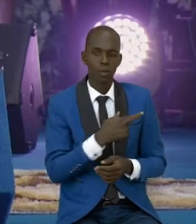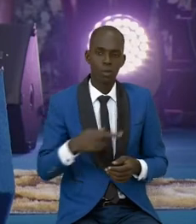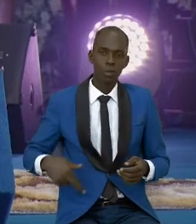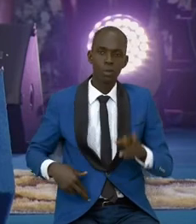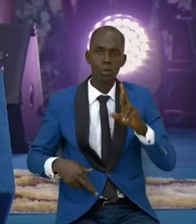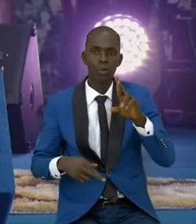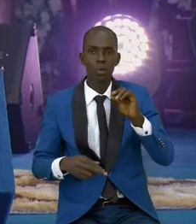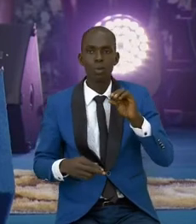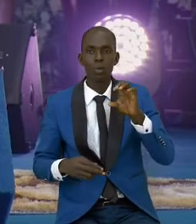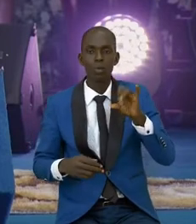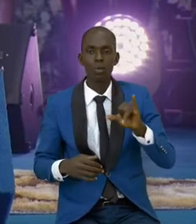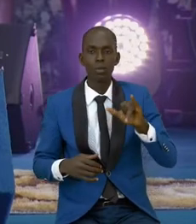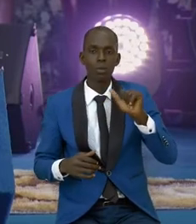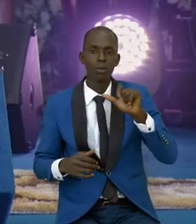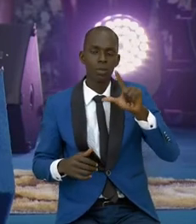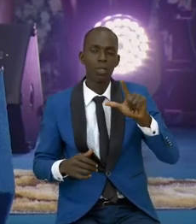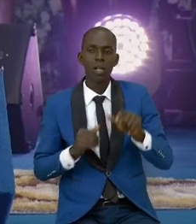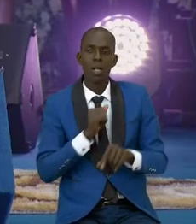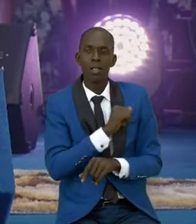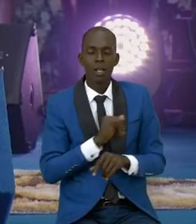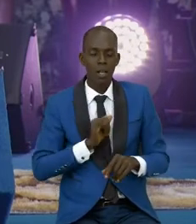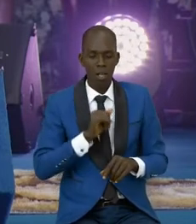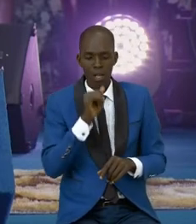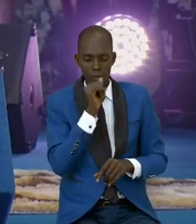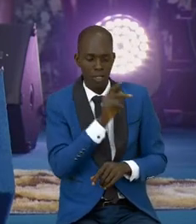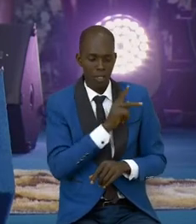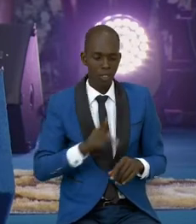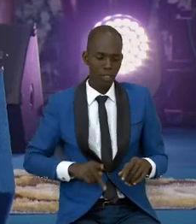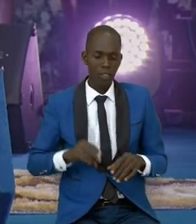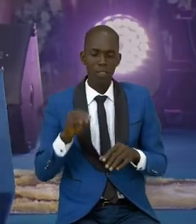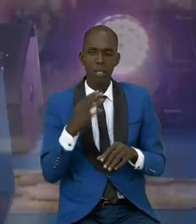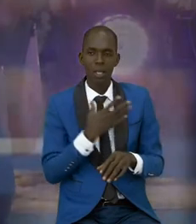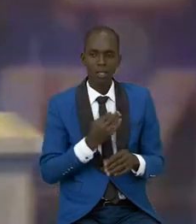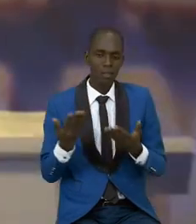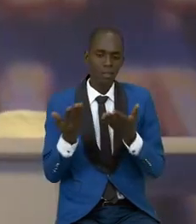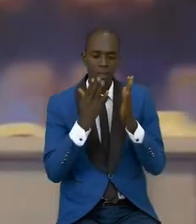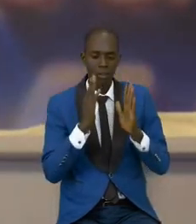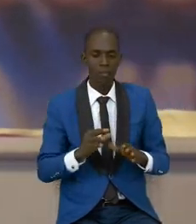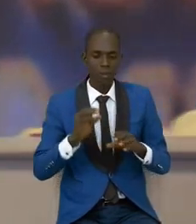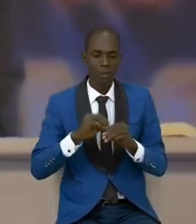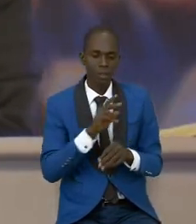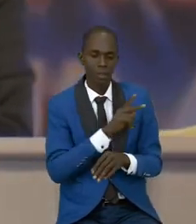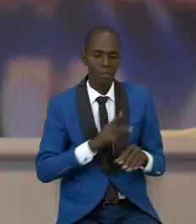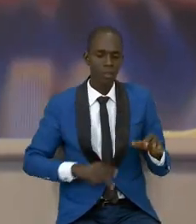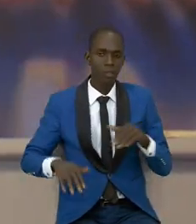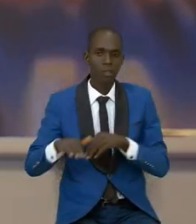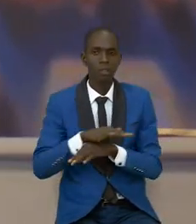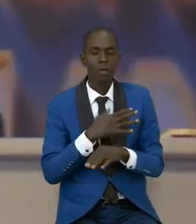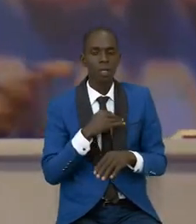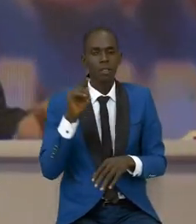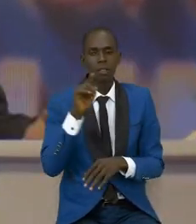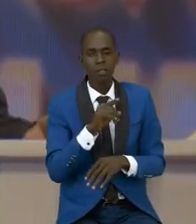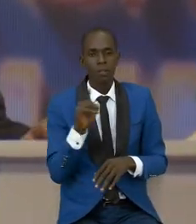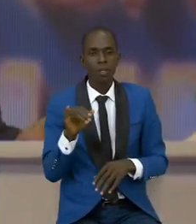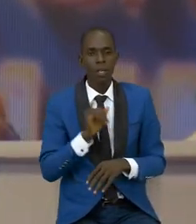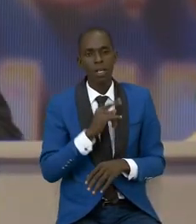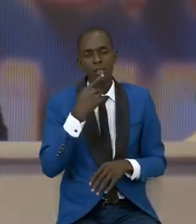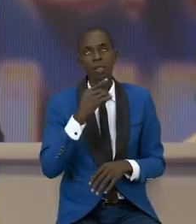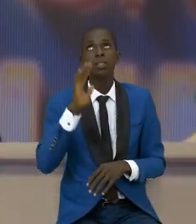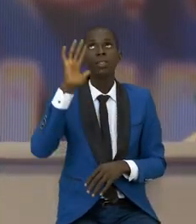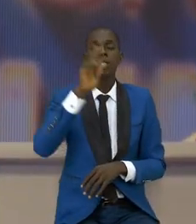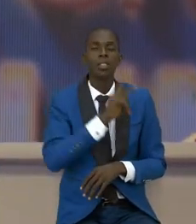kid in the kingdom. I'm a subject in the kingdom. And therefore, I say, thy kingdom